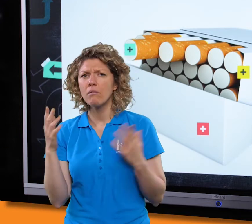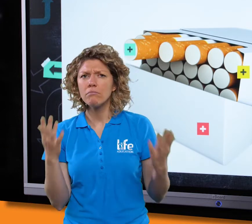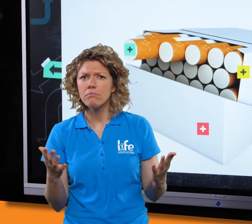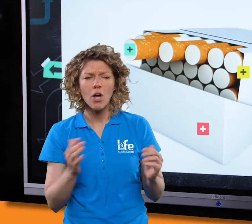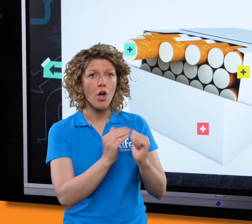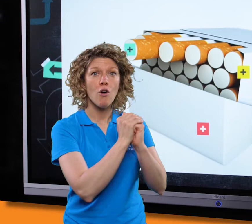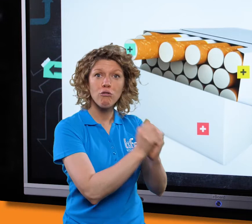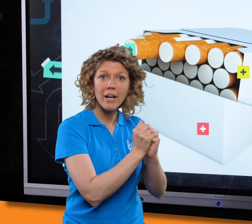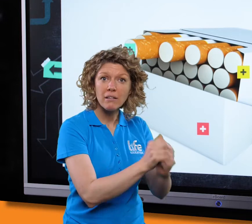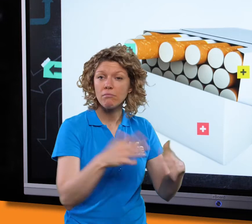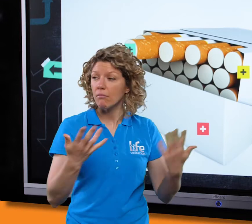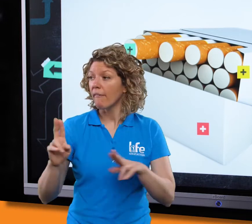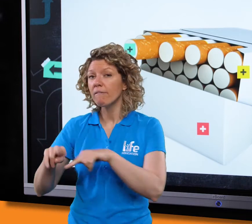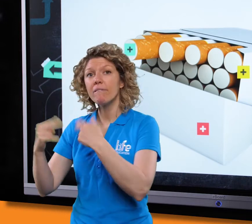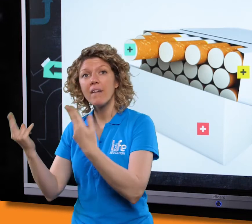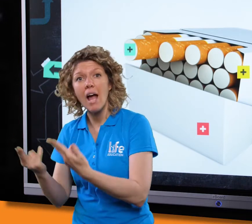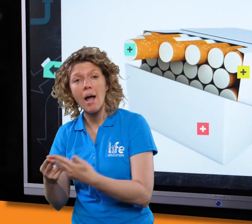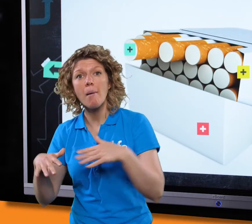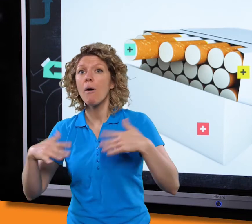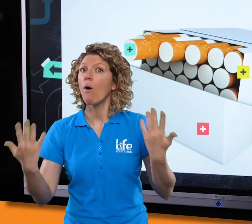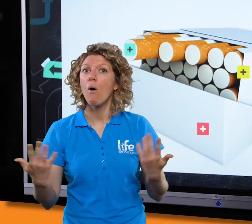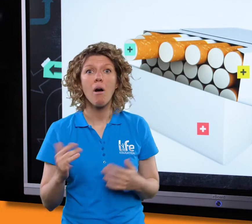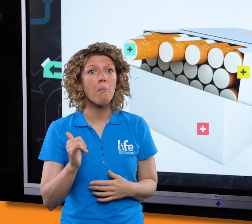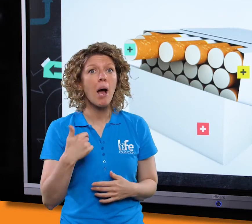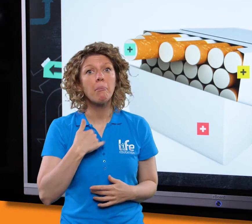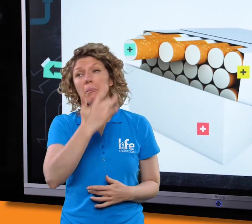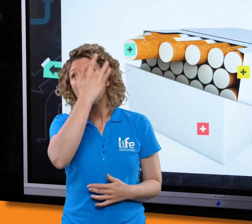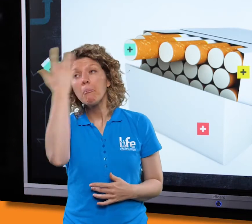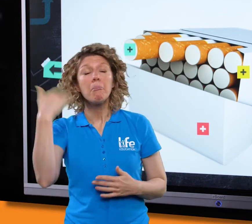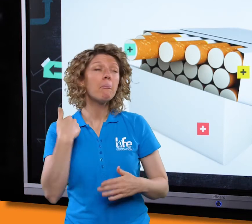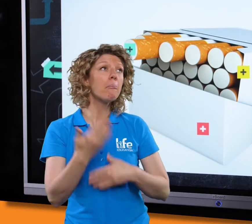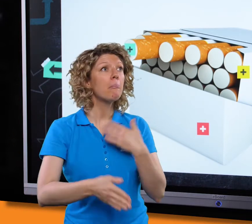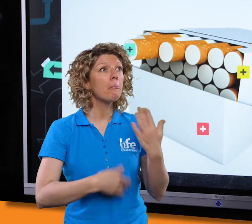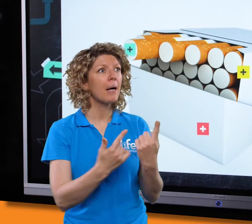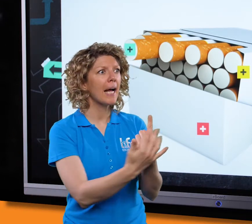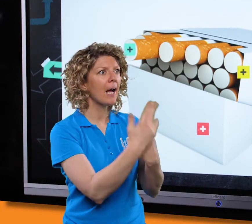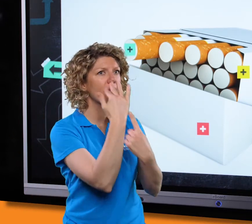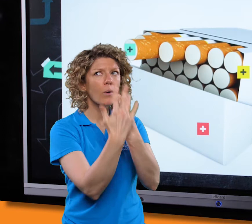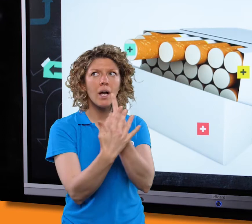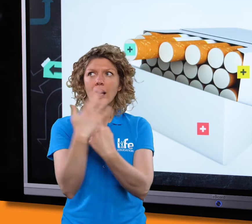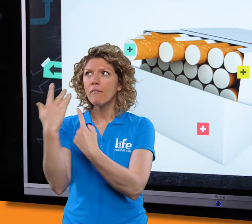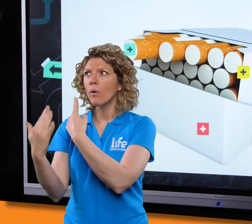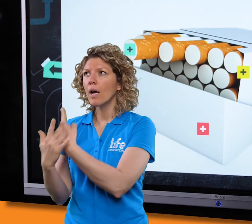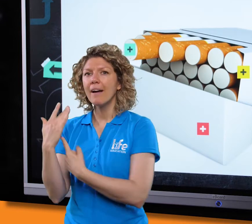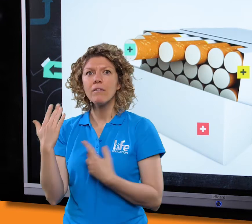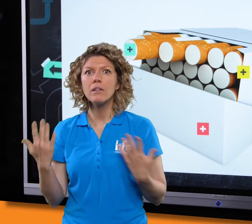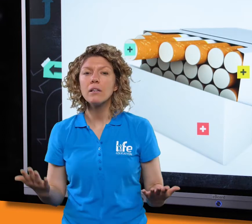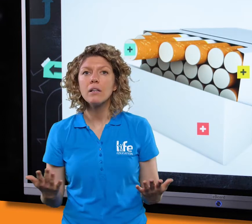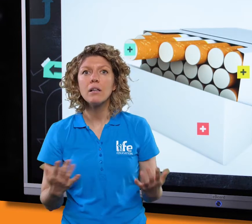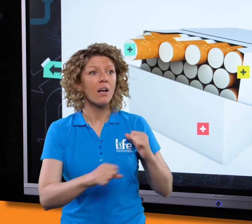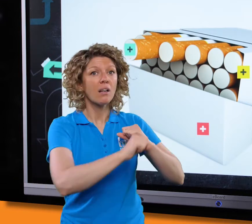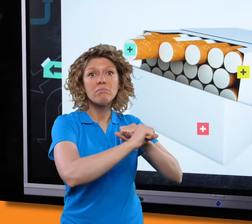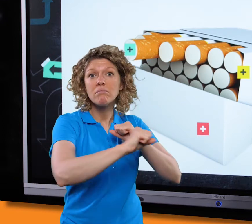friends, our family, and even influences that we may not think about but are around us all the time, like media